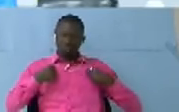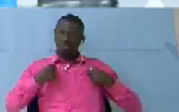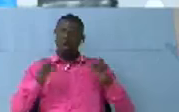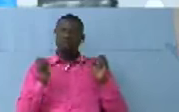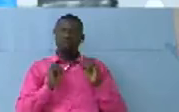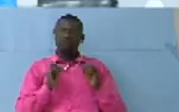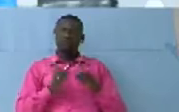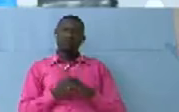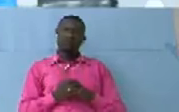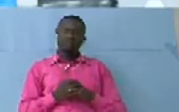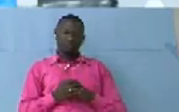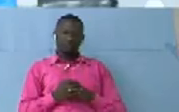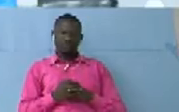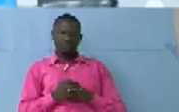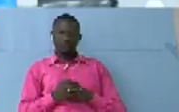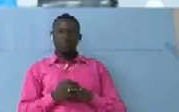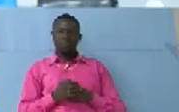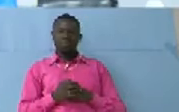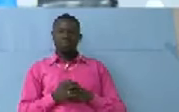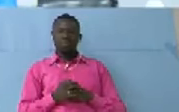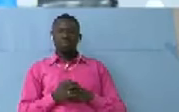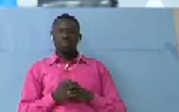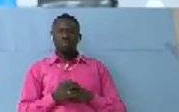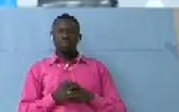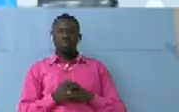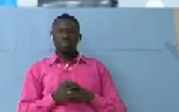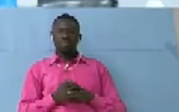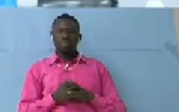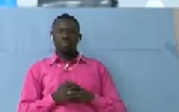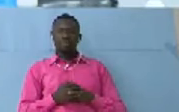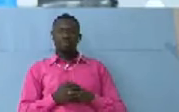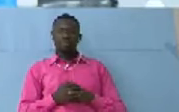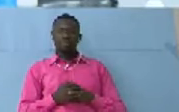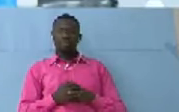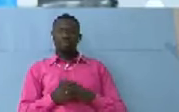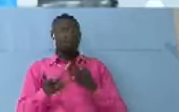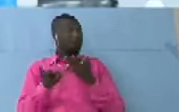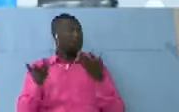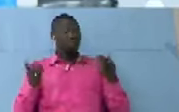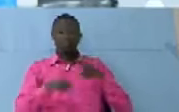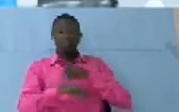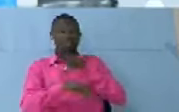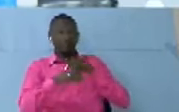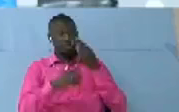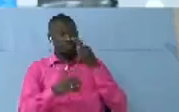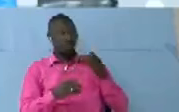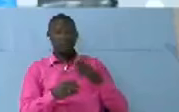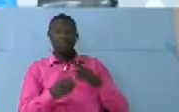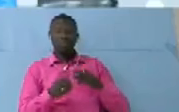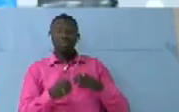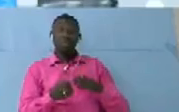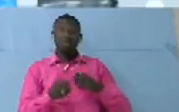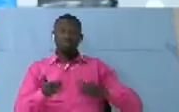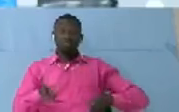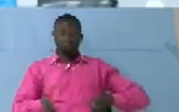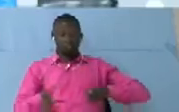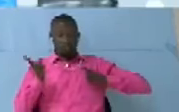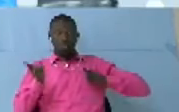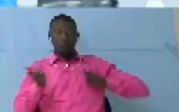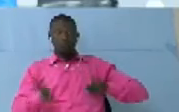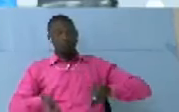were not dressed in uniforms. I mean, dawe ka eke persebi na oje paral blue ibolori ba standby. And all over the place,